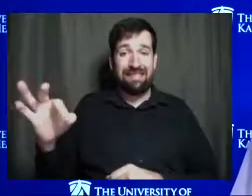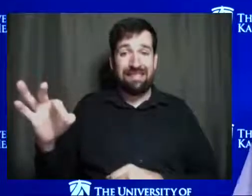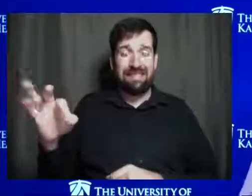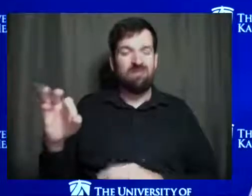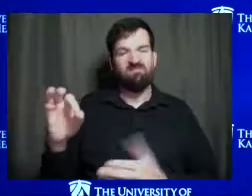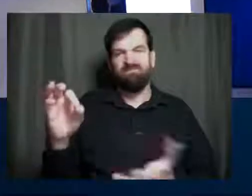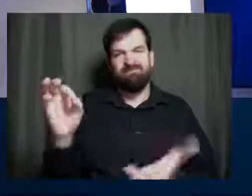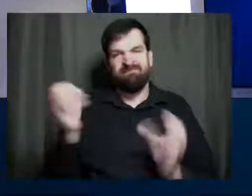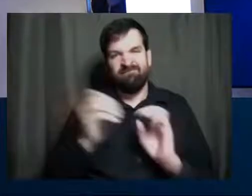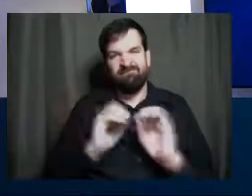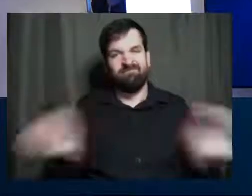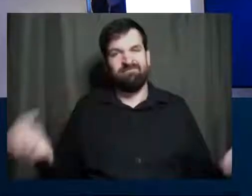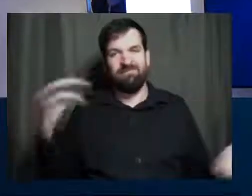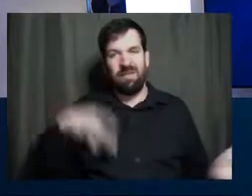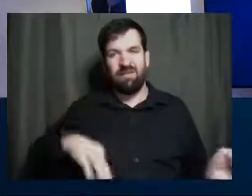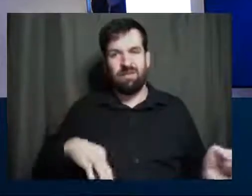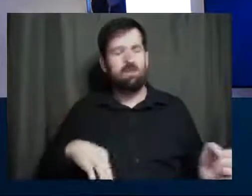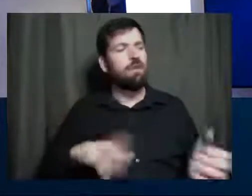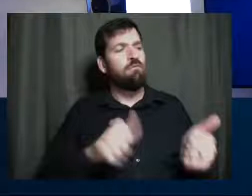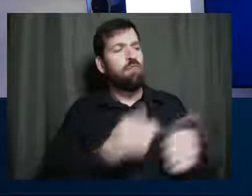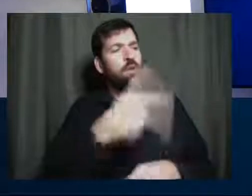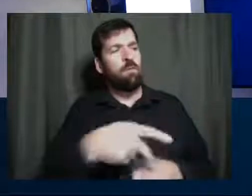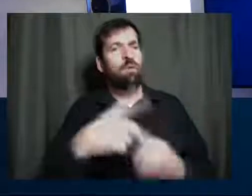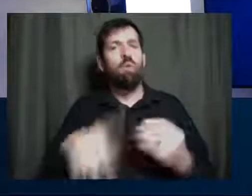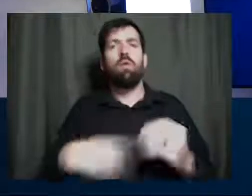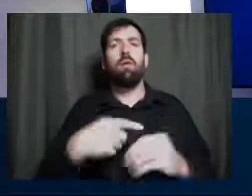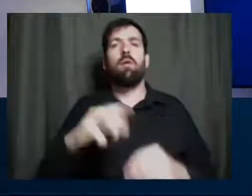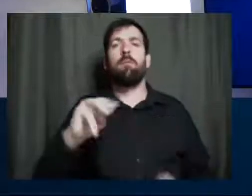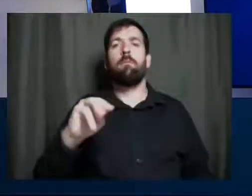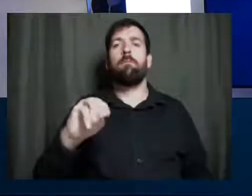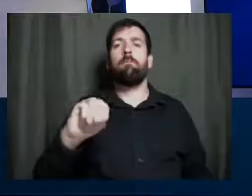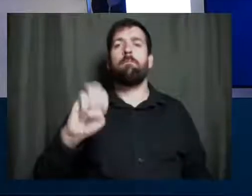benefit. And just to follow up to that, what about melatonin?